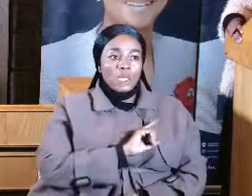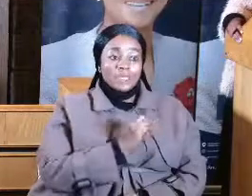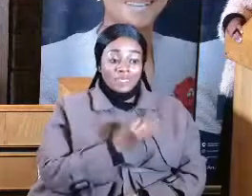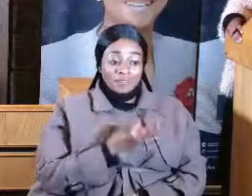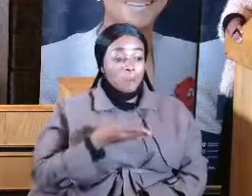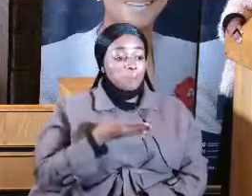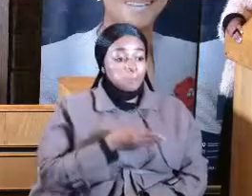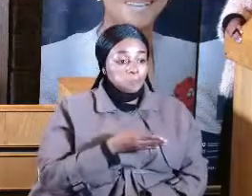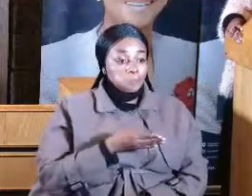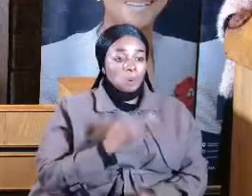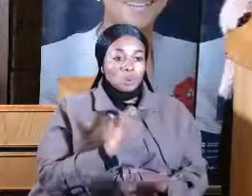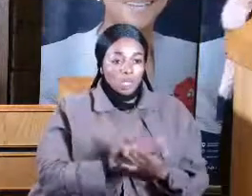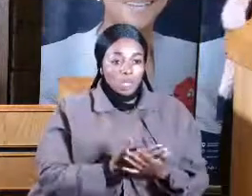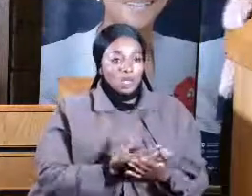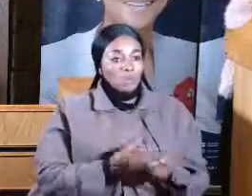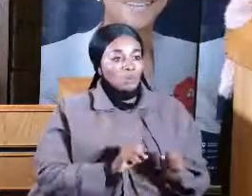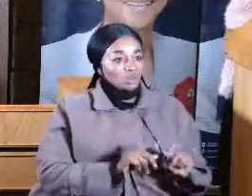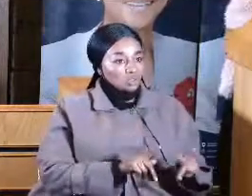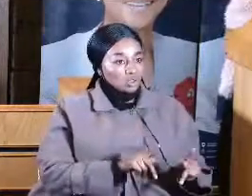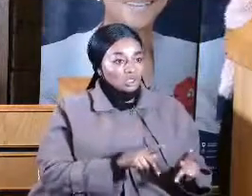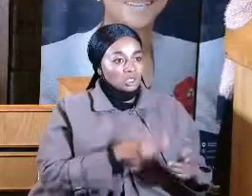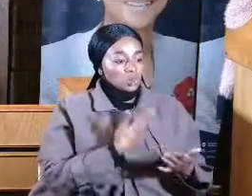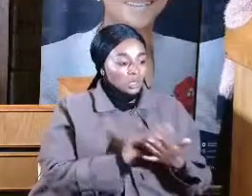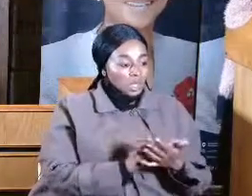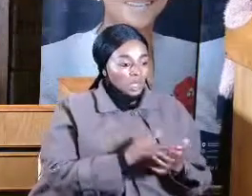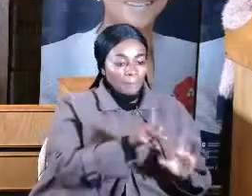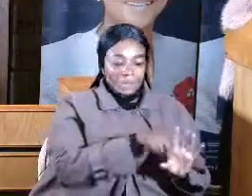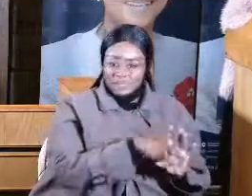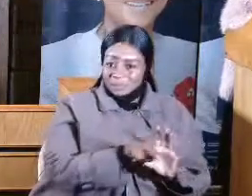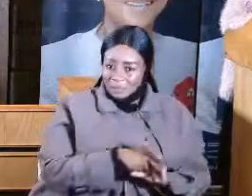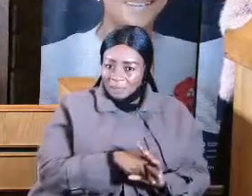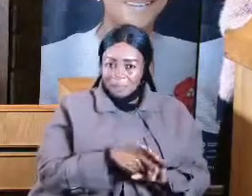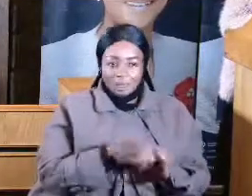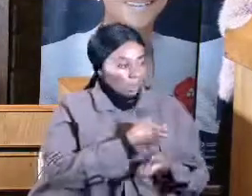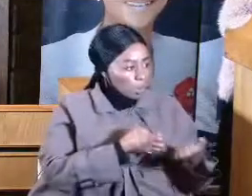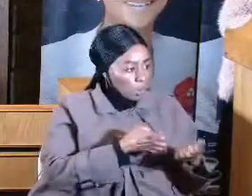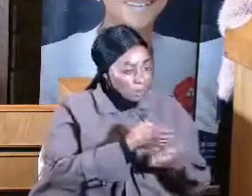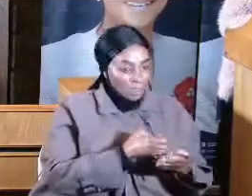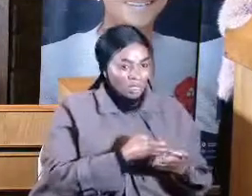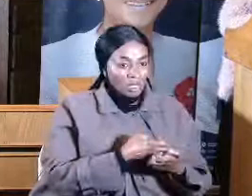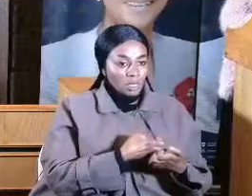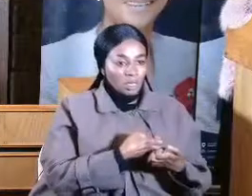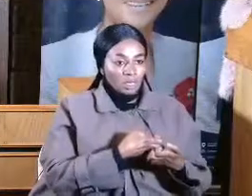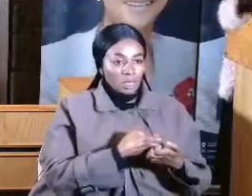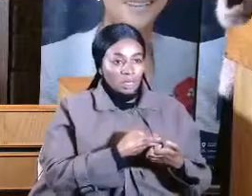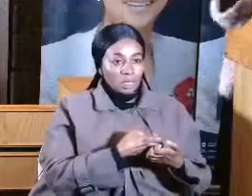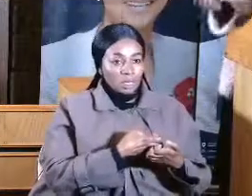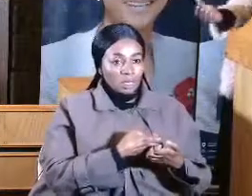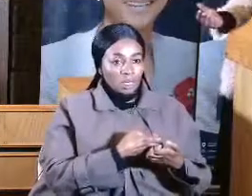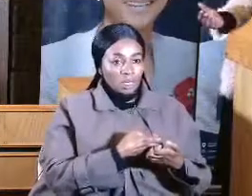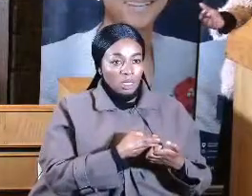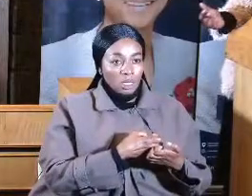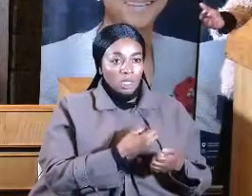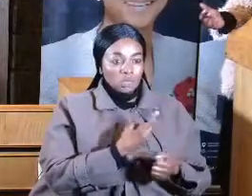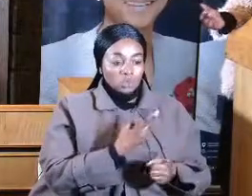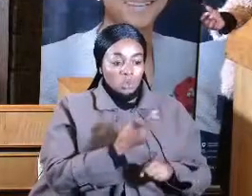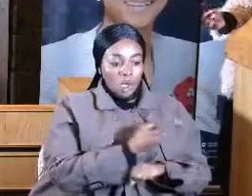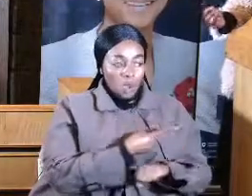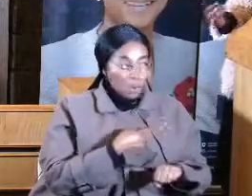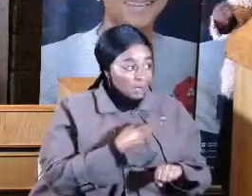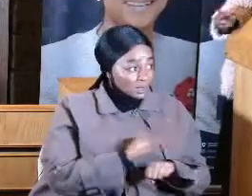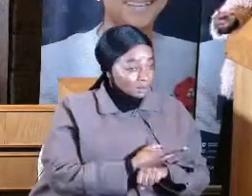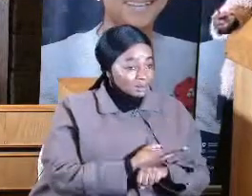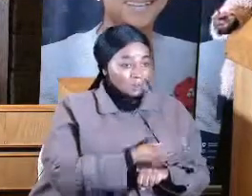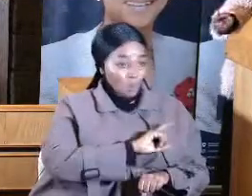the opportunity to partake in the mainstream economy and to take our produce to our silos,